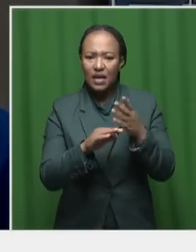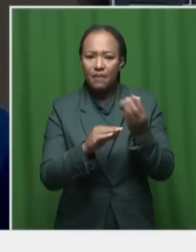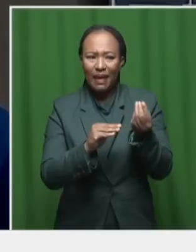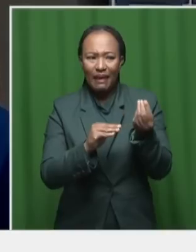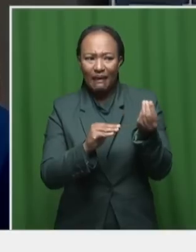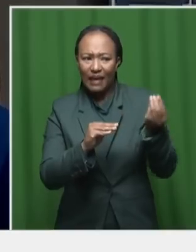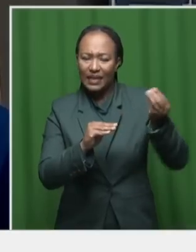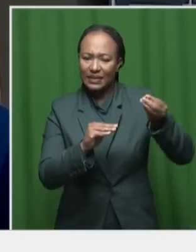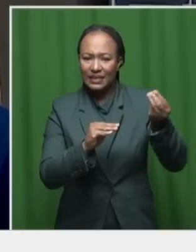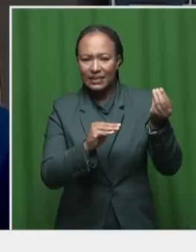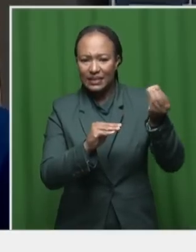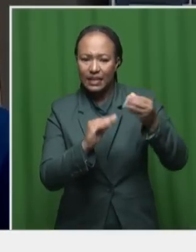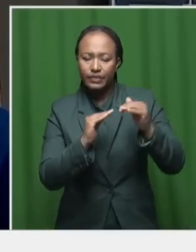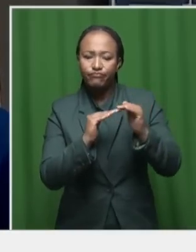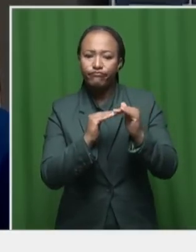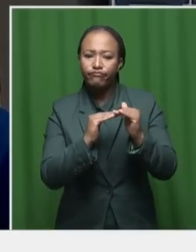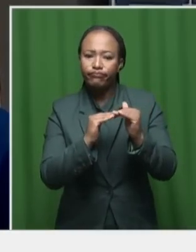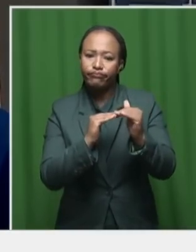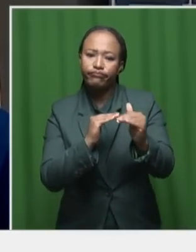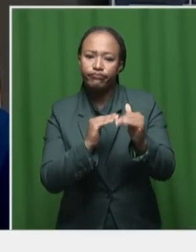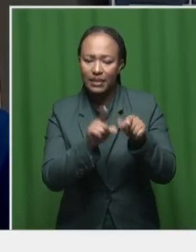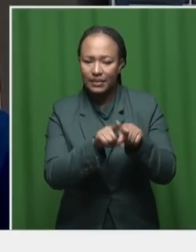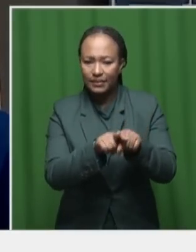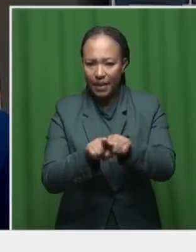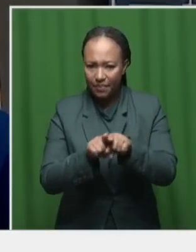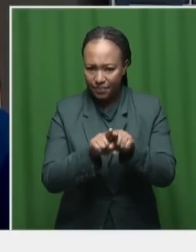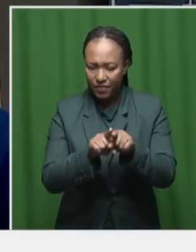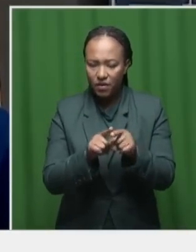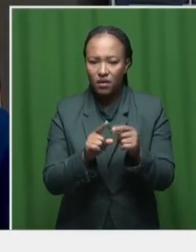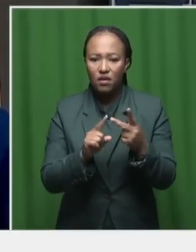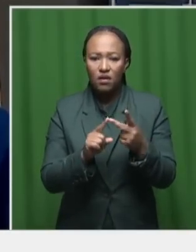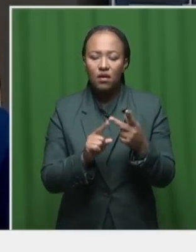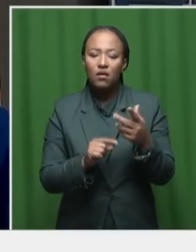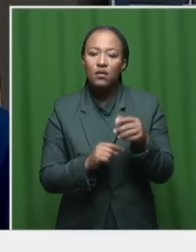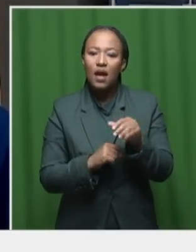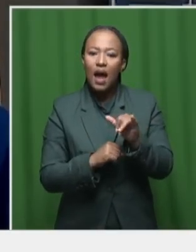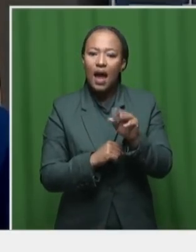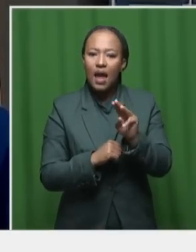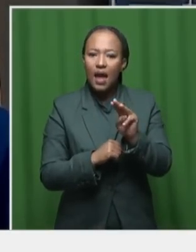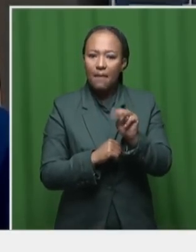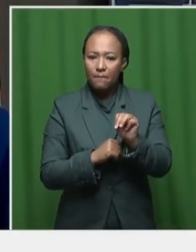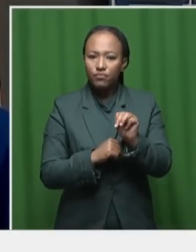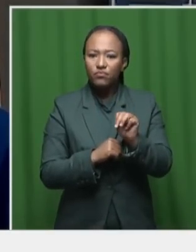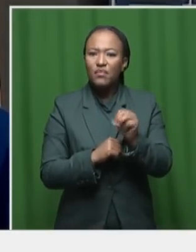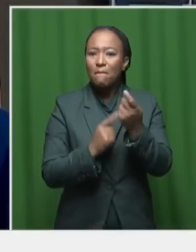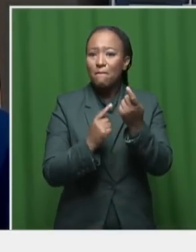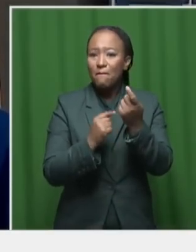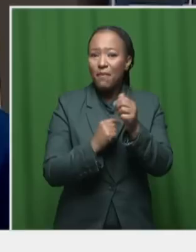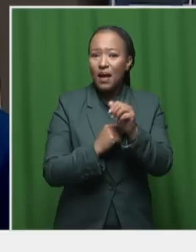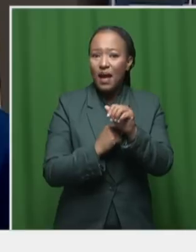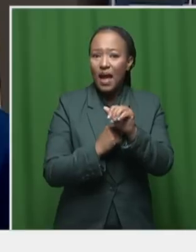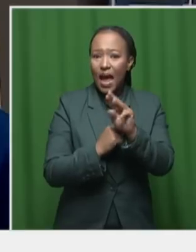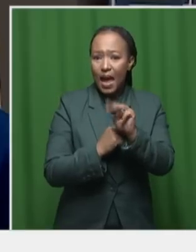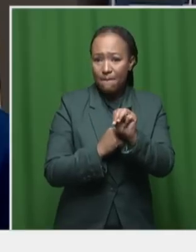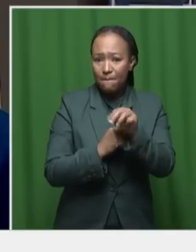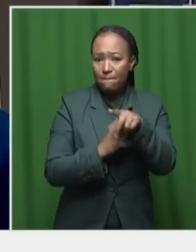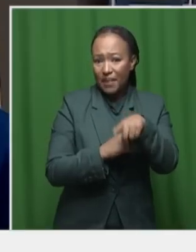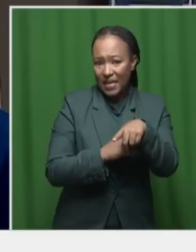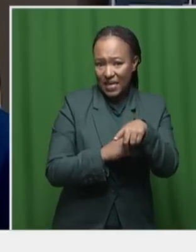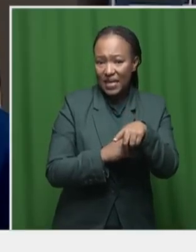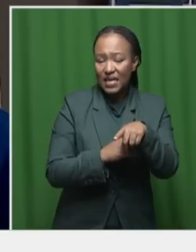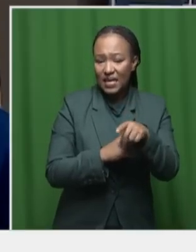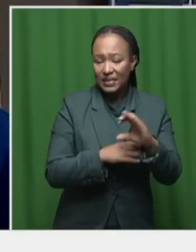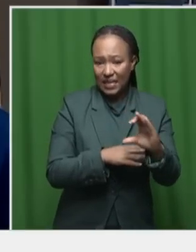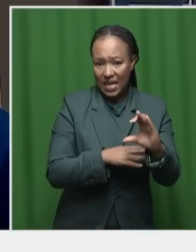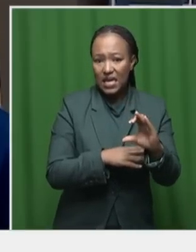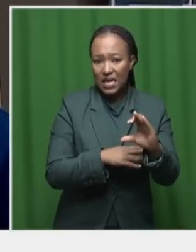the same. And then you have, of course, the Monetary Policy Committee. And I think for many people in South Africa